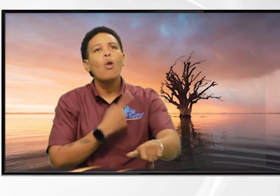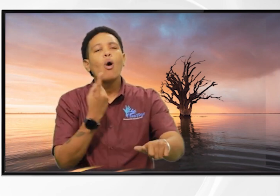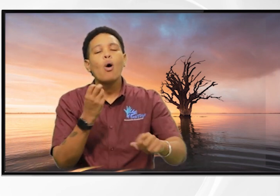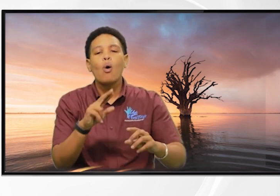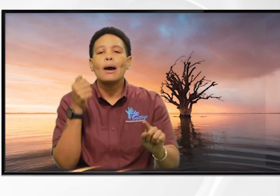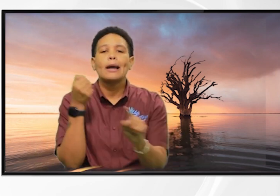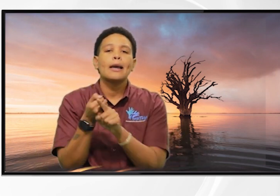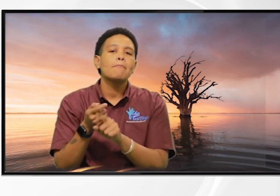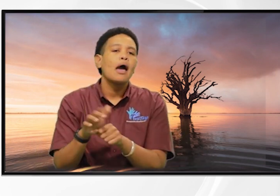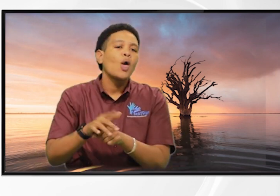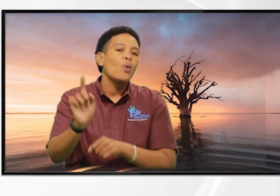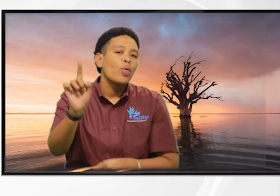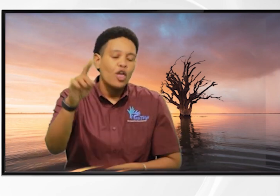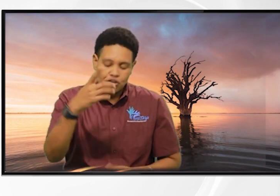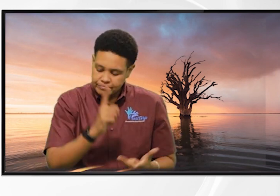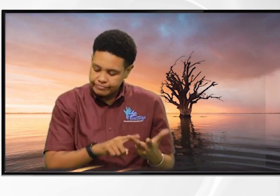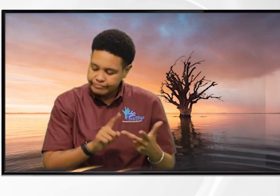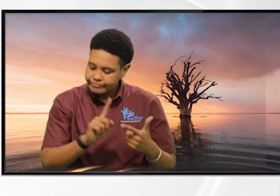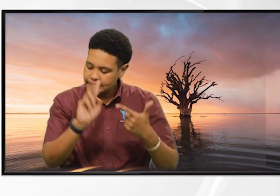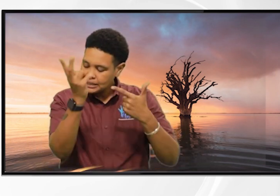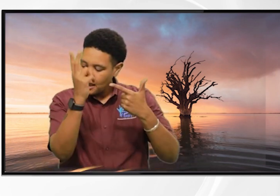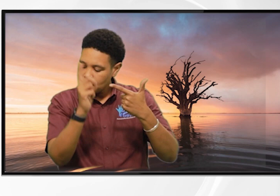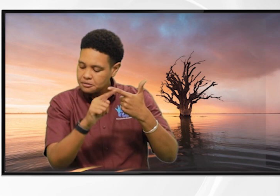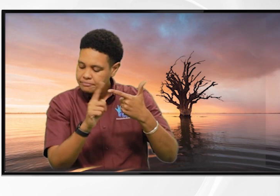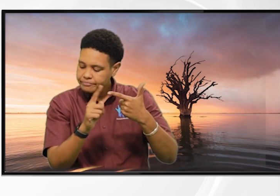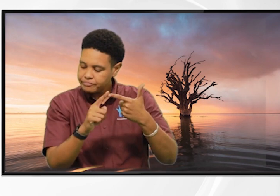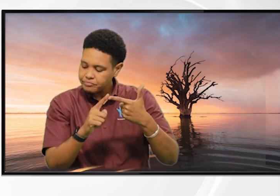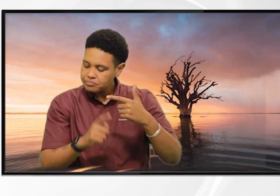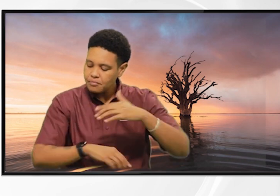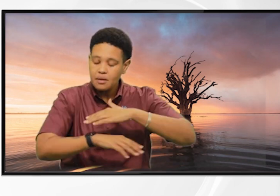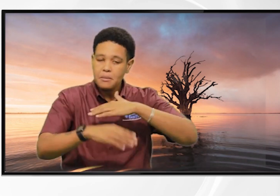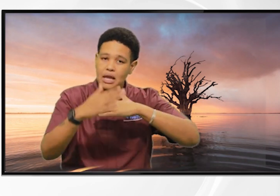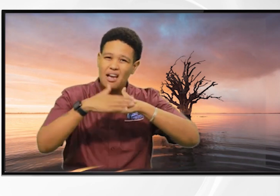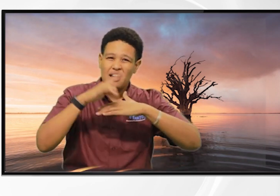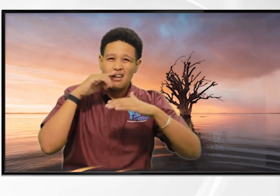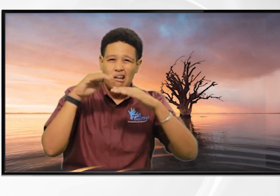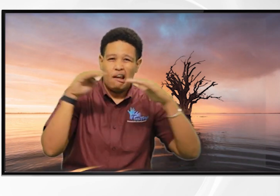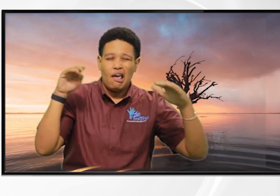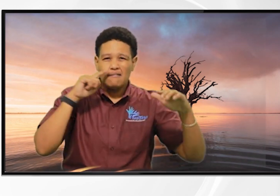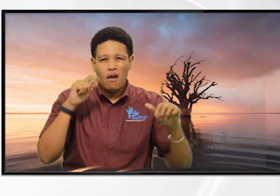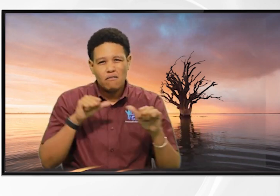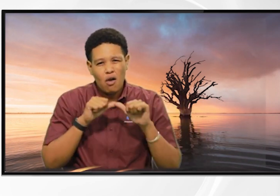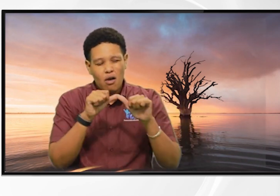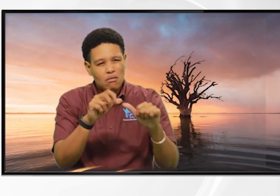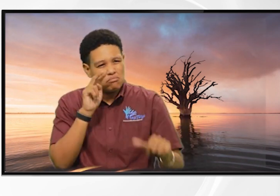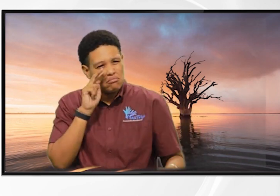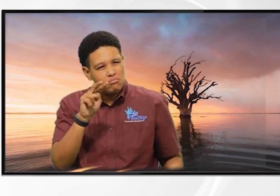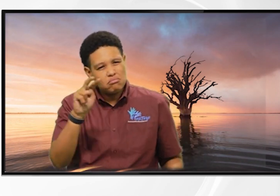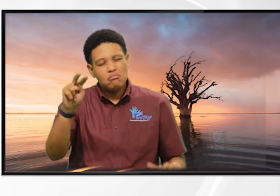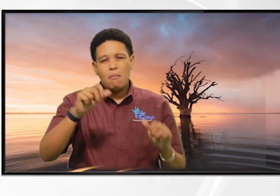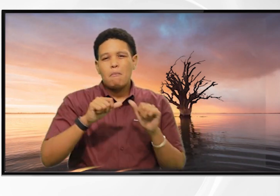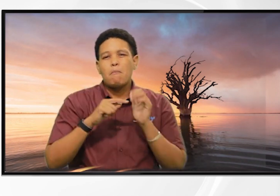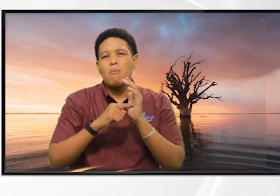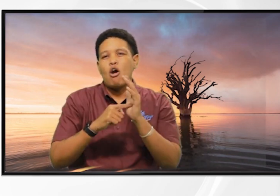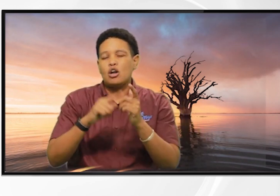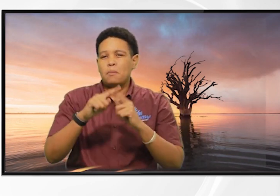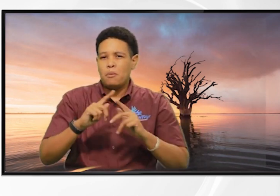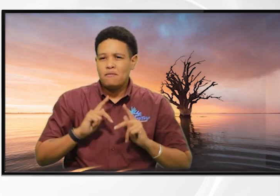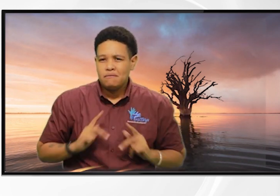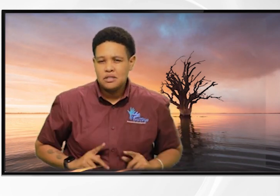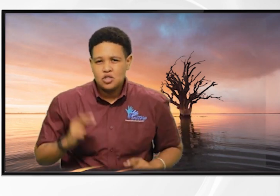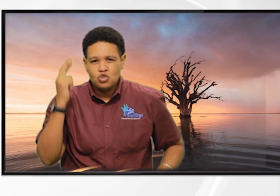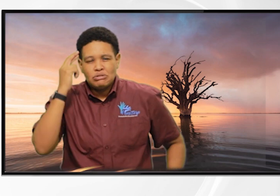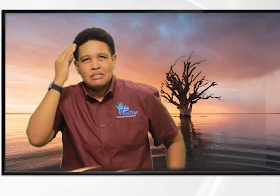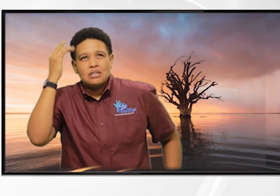impact. Conclusion 2. Based on the level of consistency among models and physical